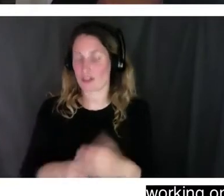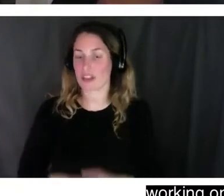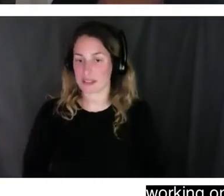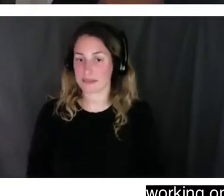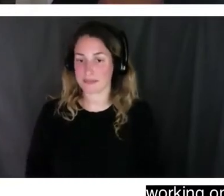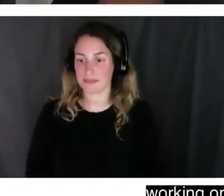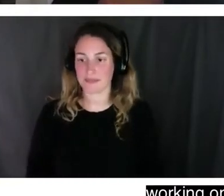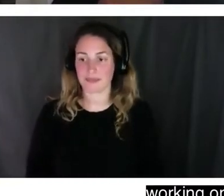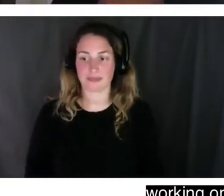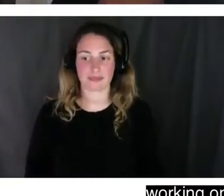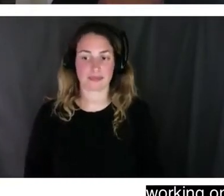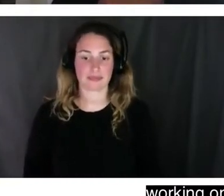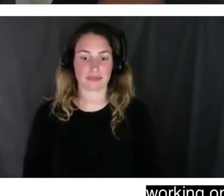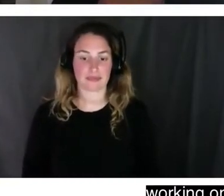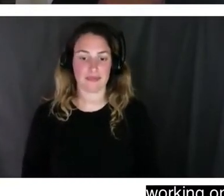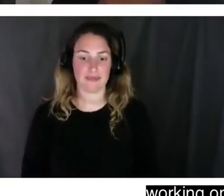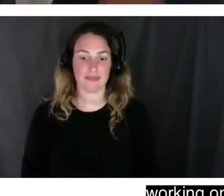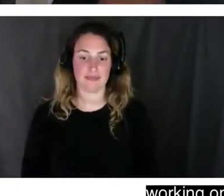the positive side,